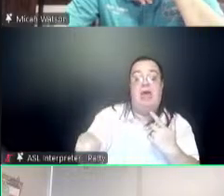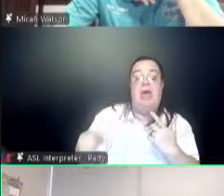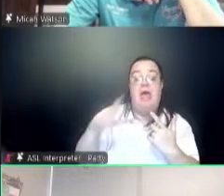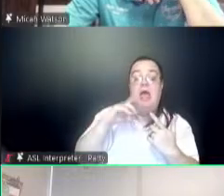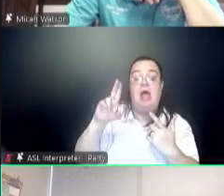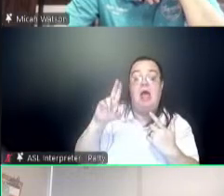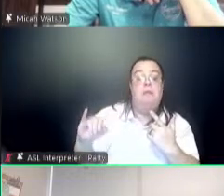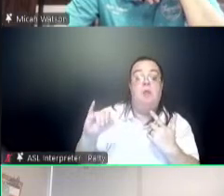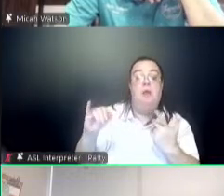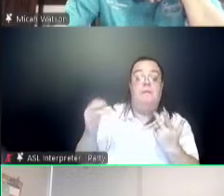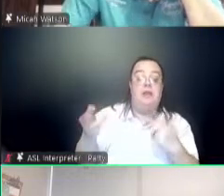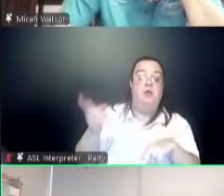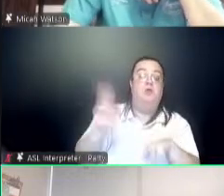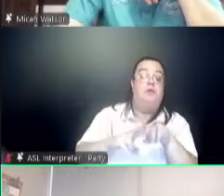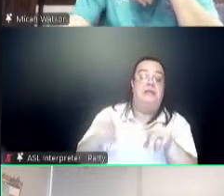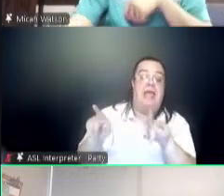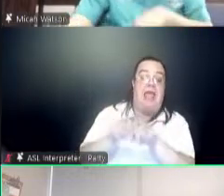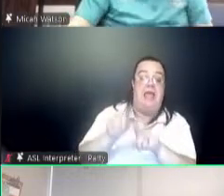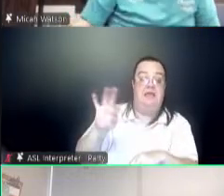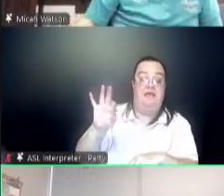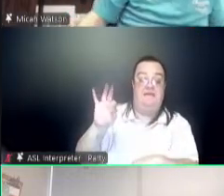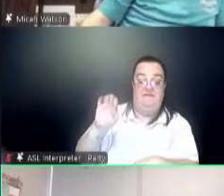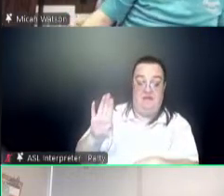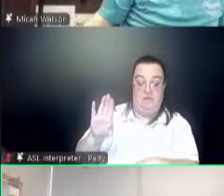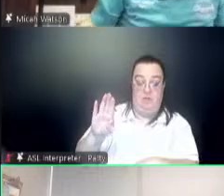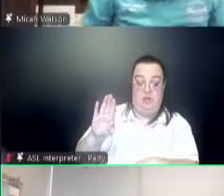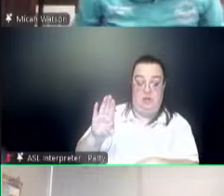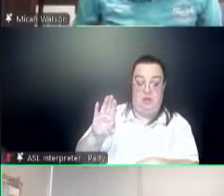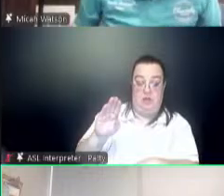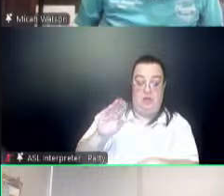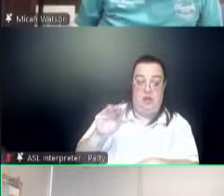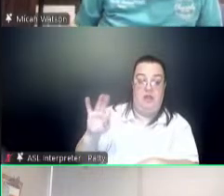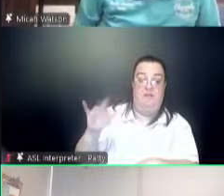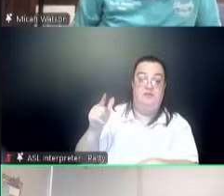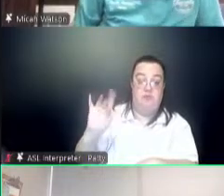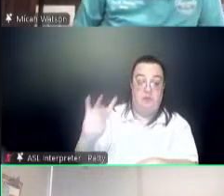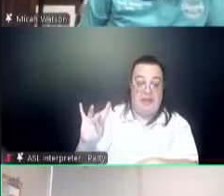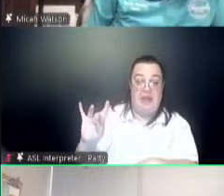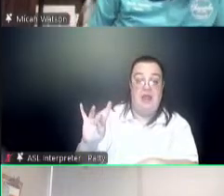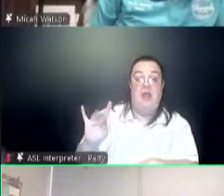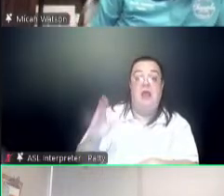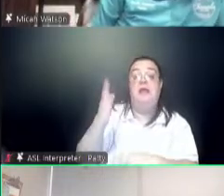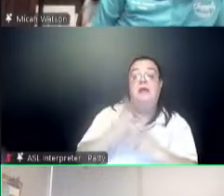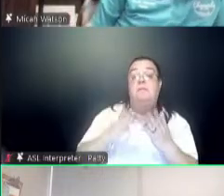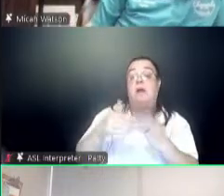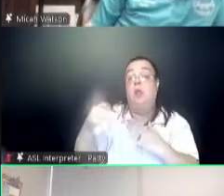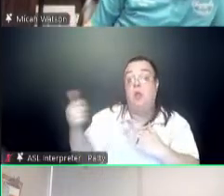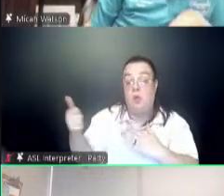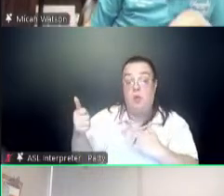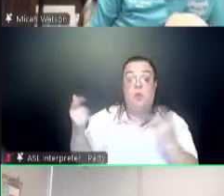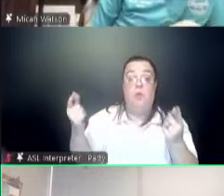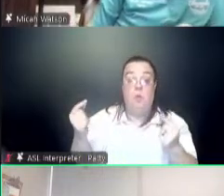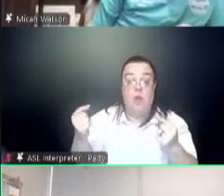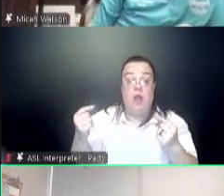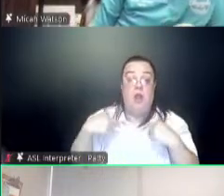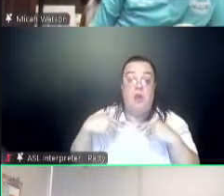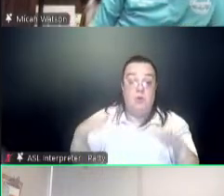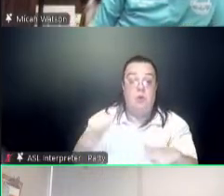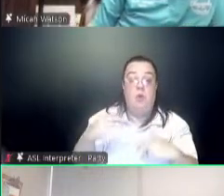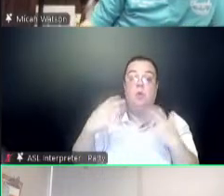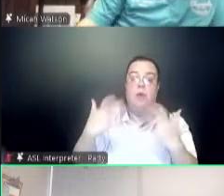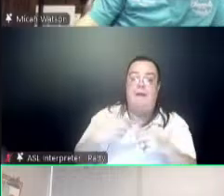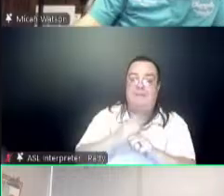of February of 28. Some other things that I do and would like to bring your attention